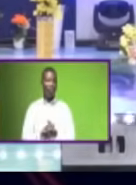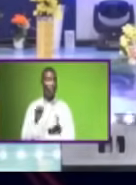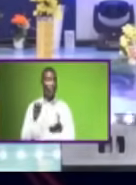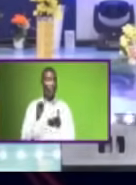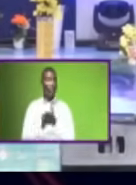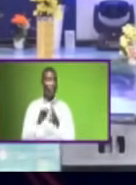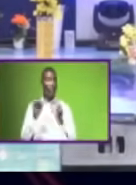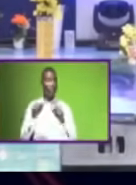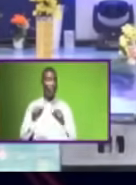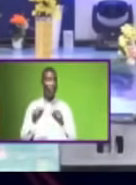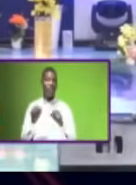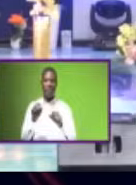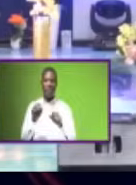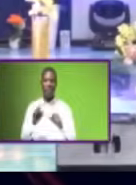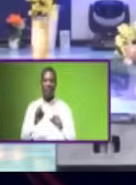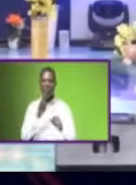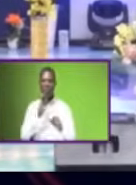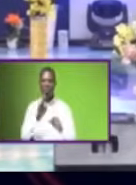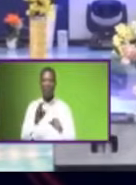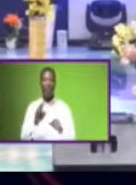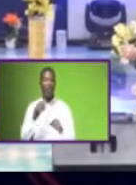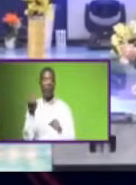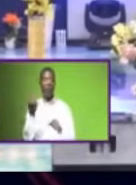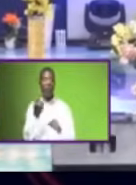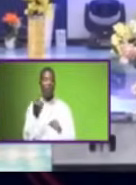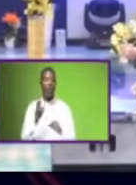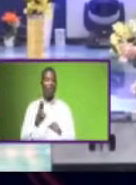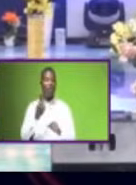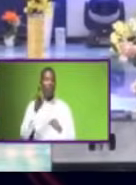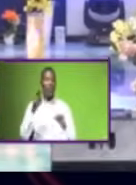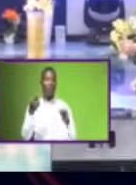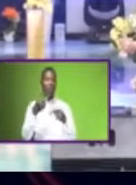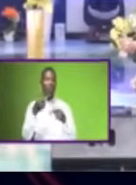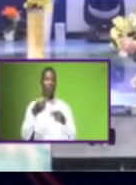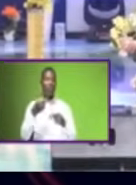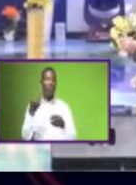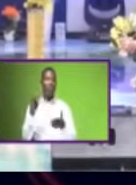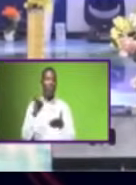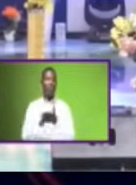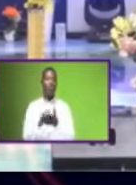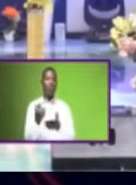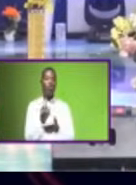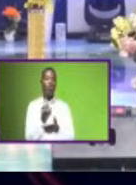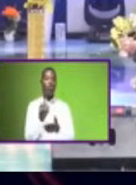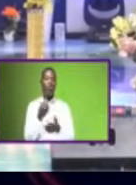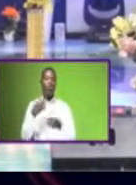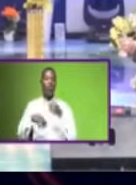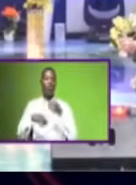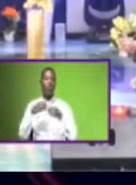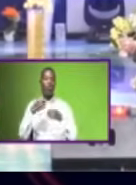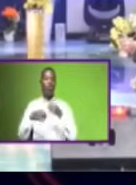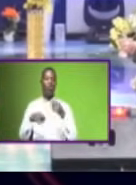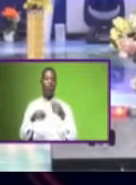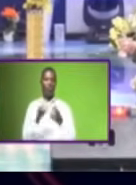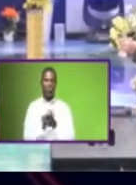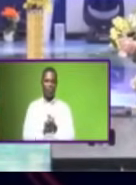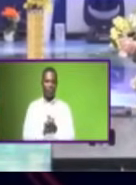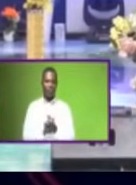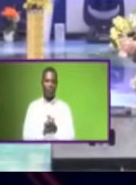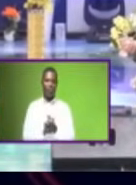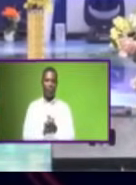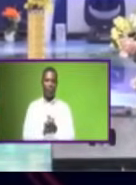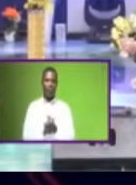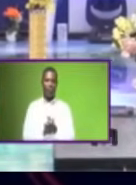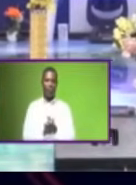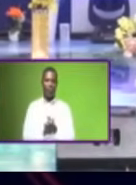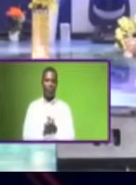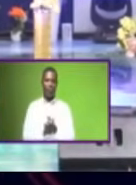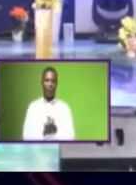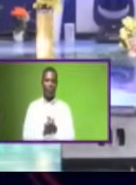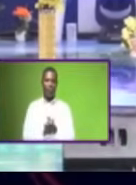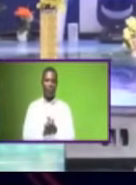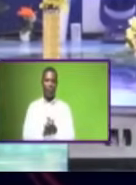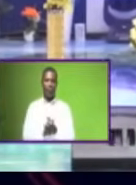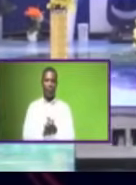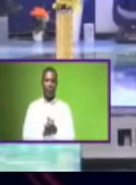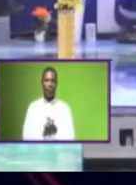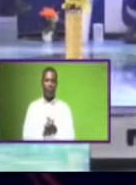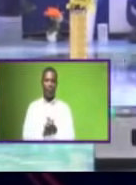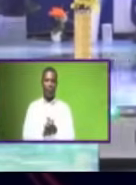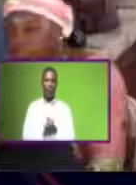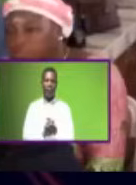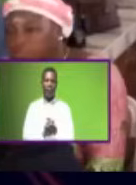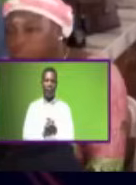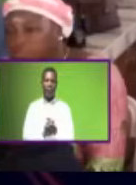So for we in the upper room, this can be our only problem and